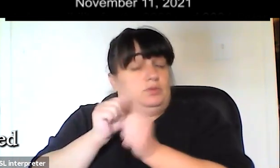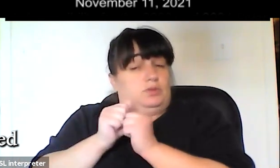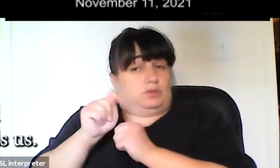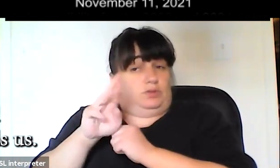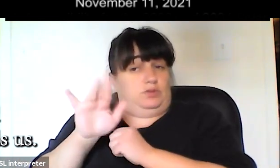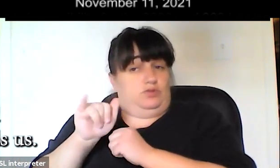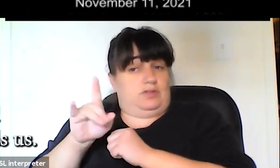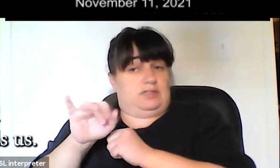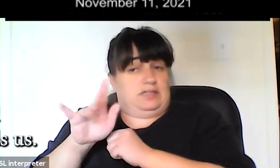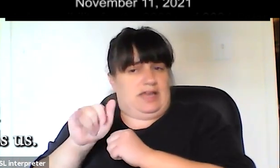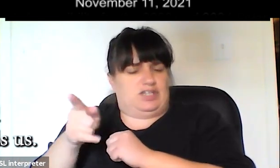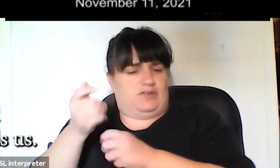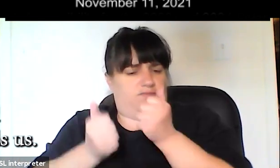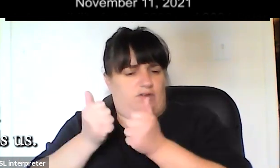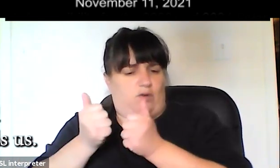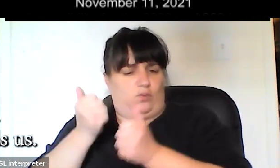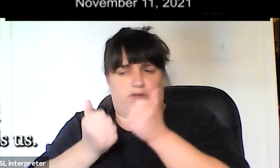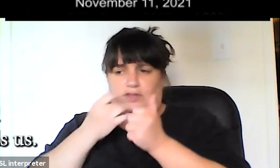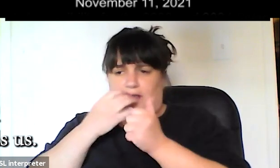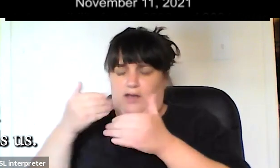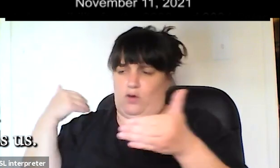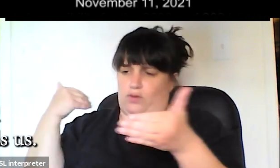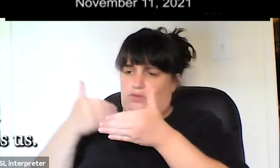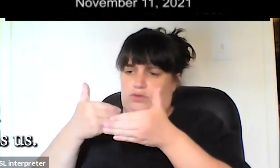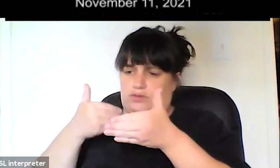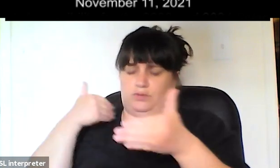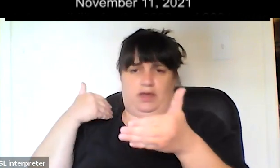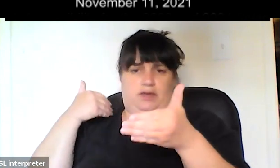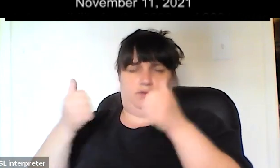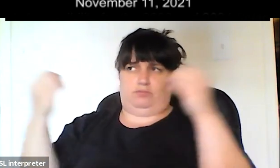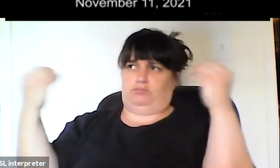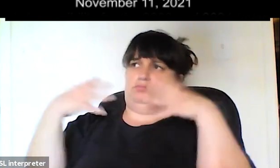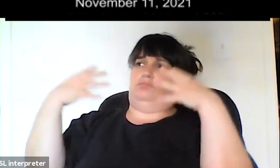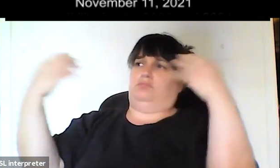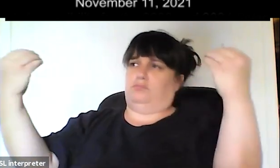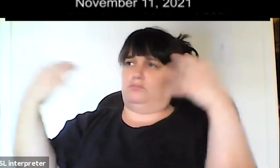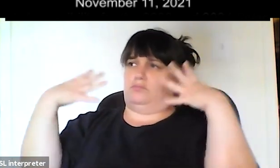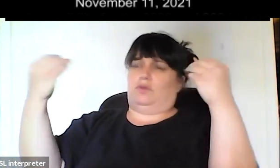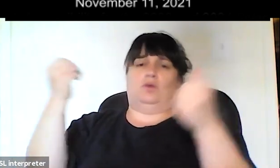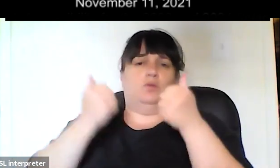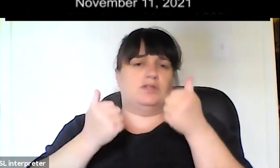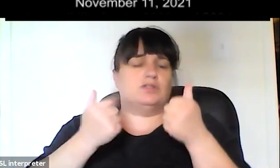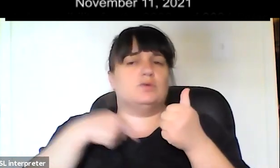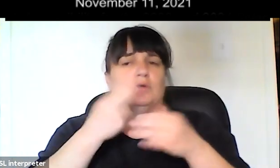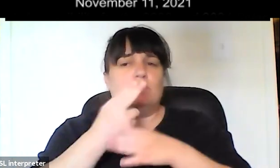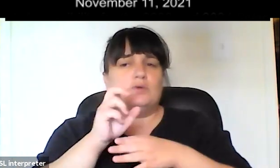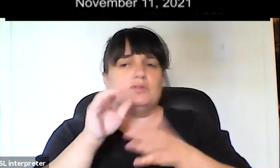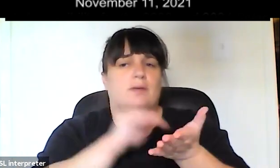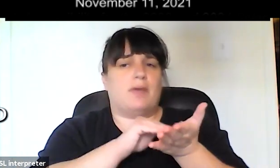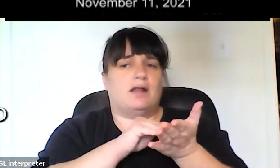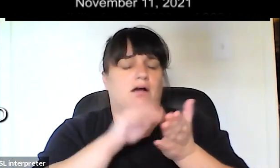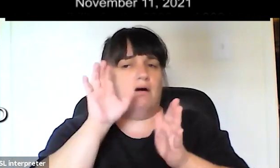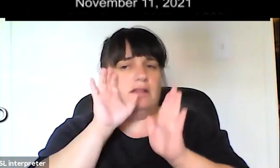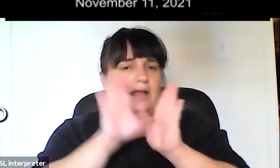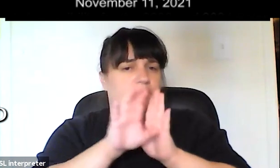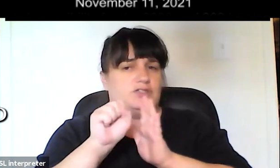that exploded star was moving away from us and which of that light was moving towards us. And we used some software, some medical imaging software,